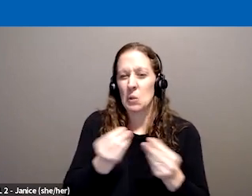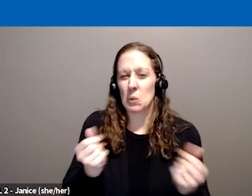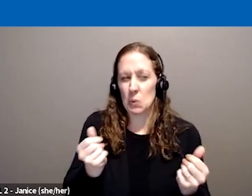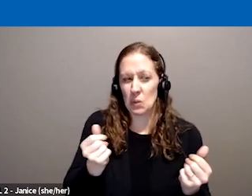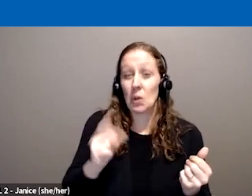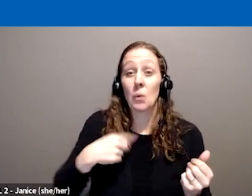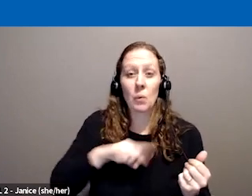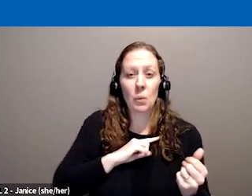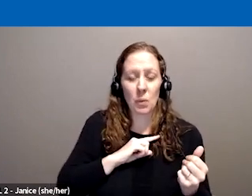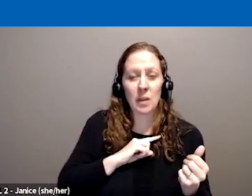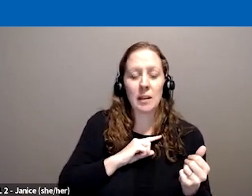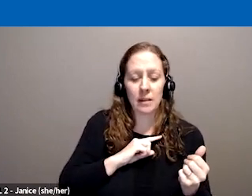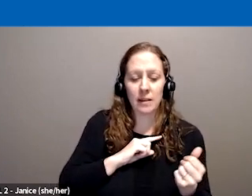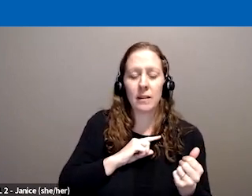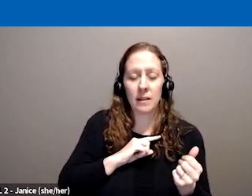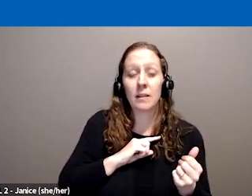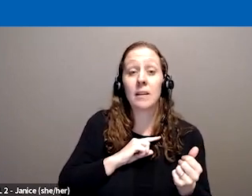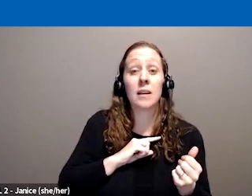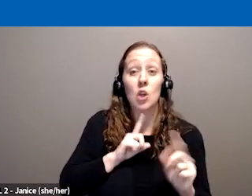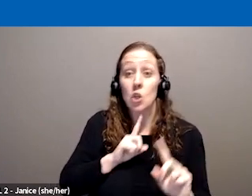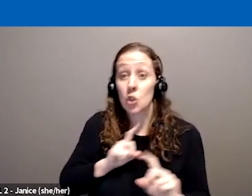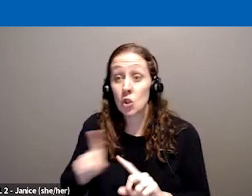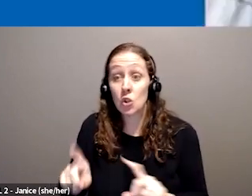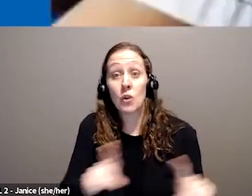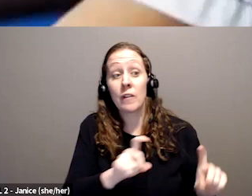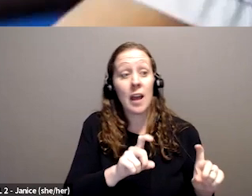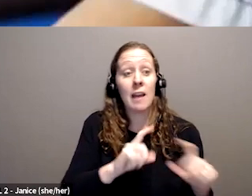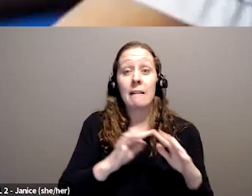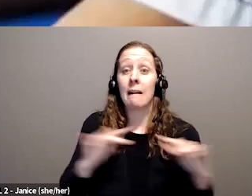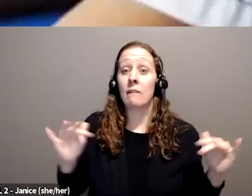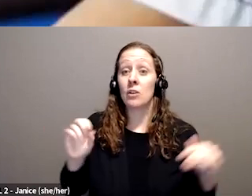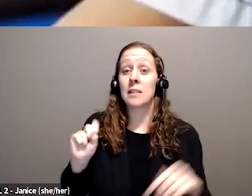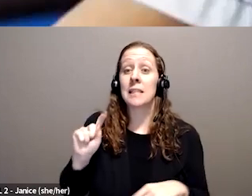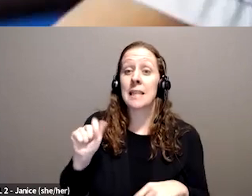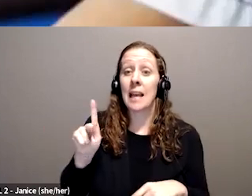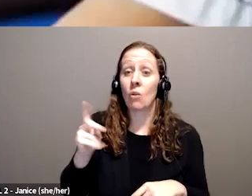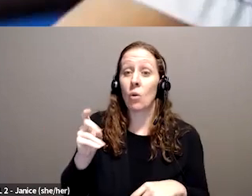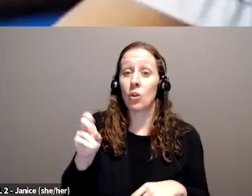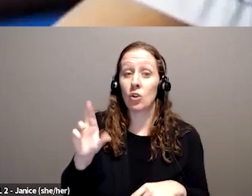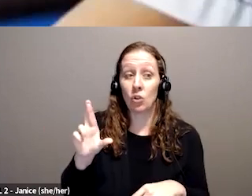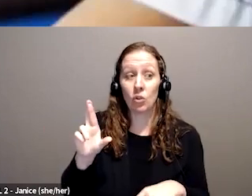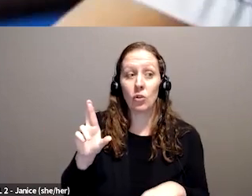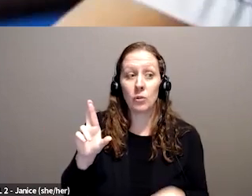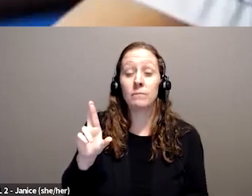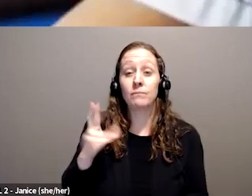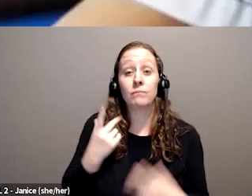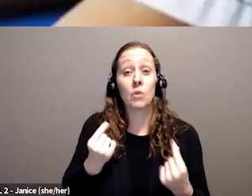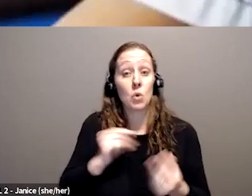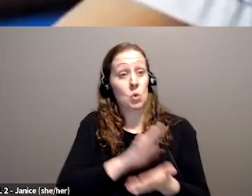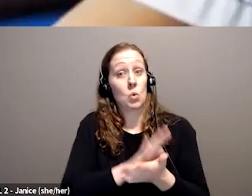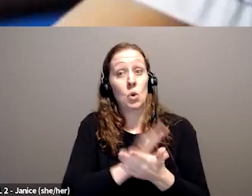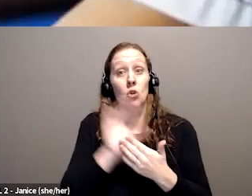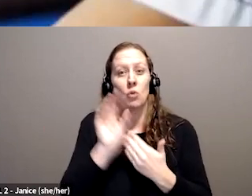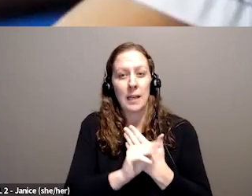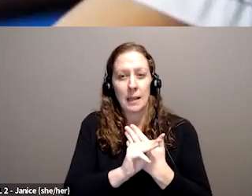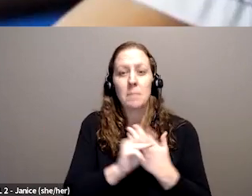in the first round of a survey of diverse stakeholders. Update school curriculums to help young